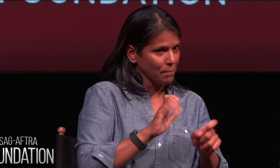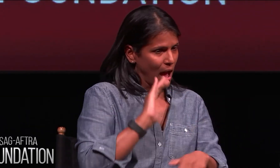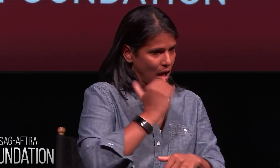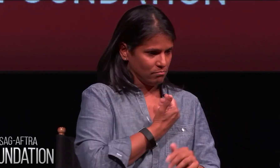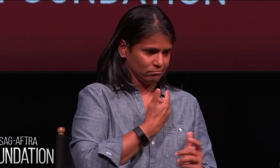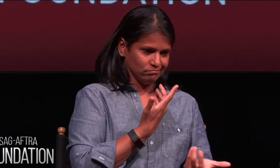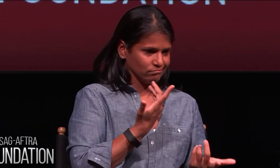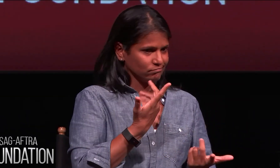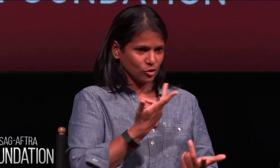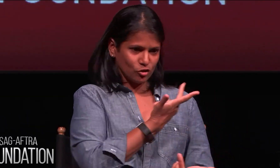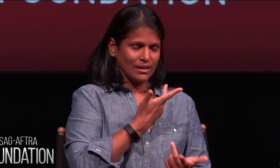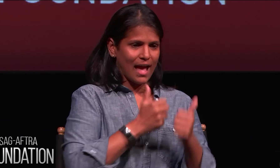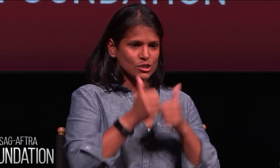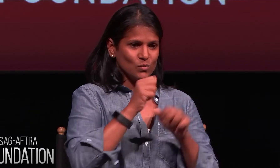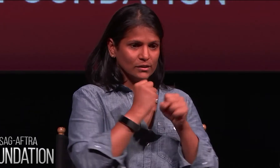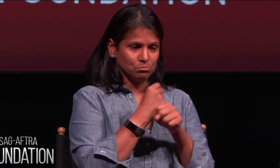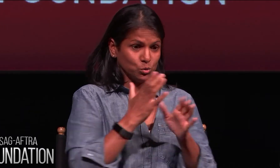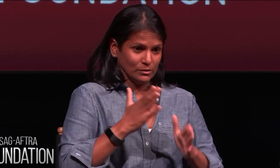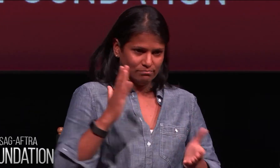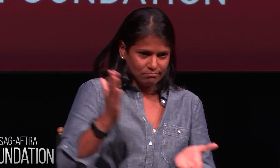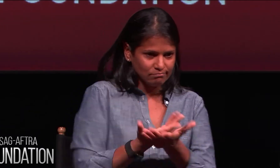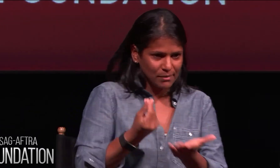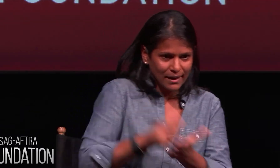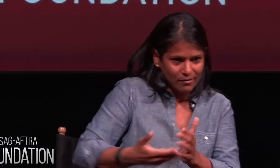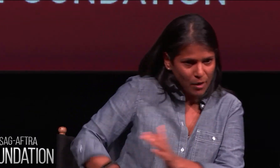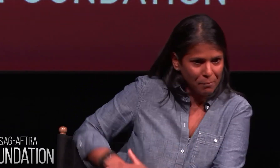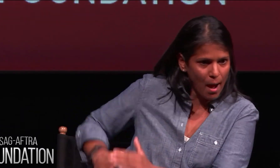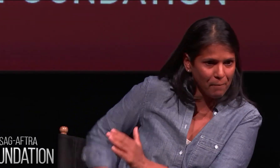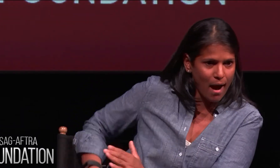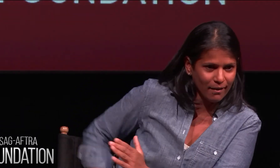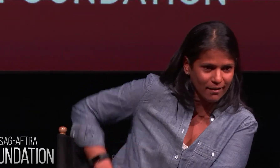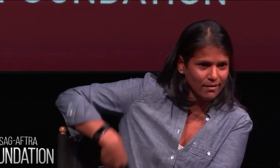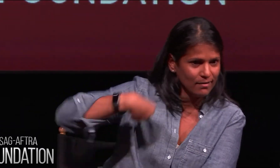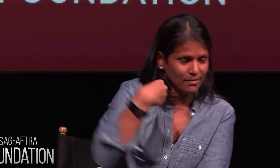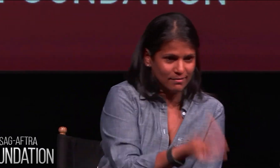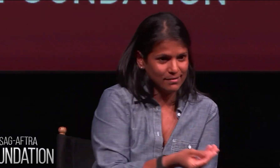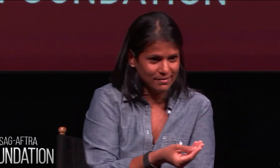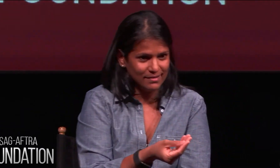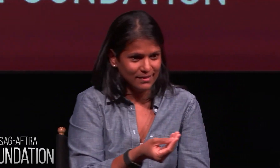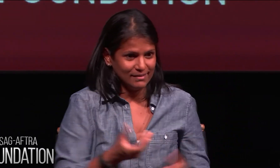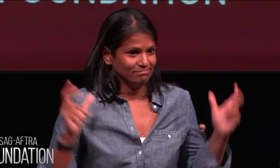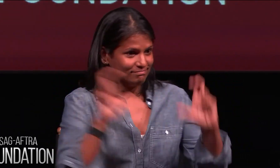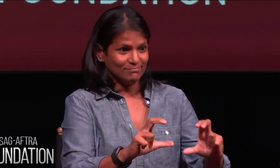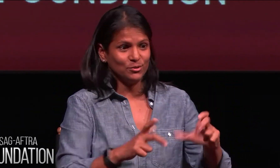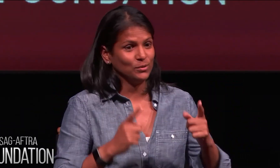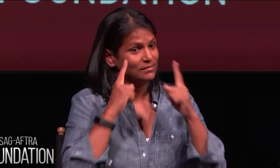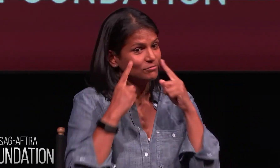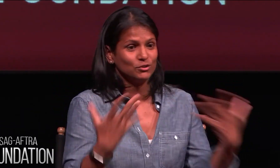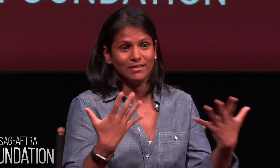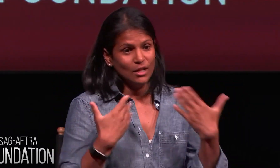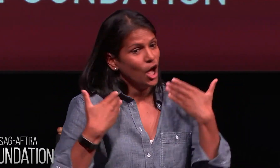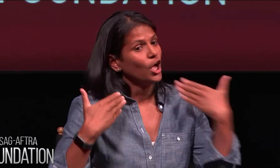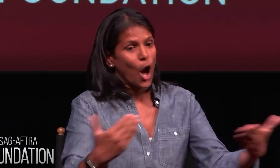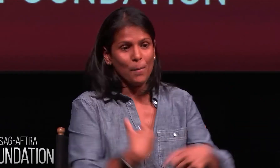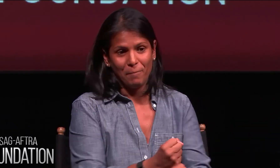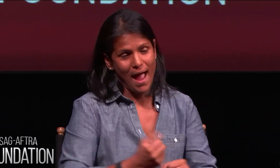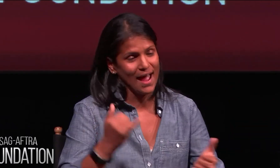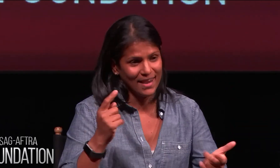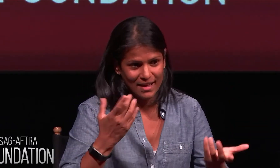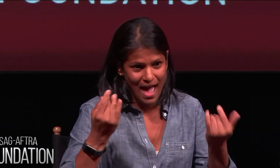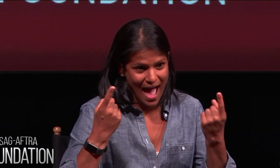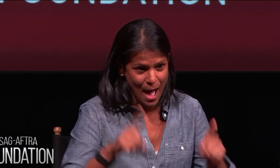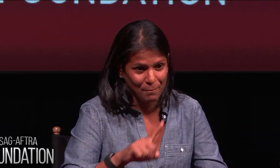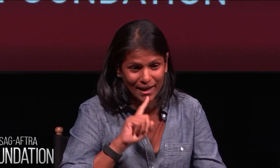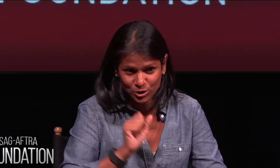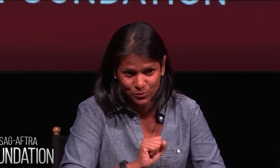and the pilot episode came from out of our pocket from the three executive